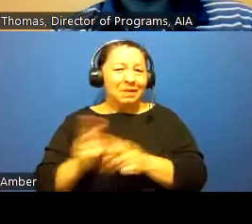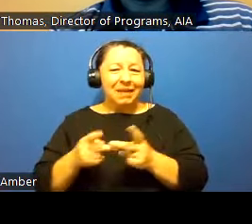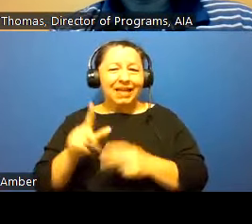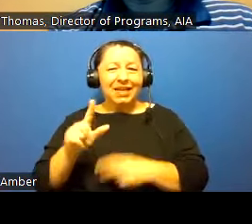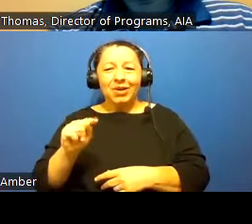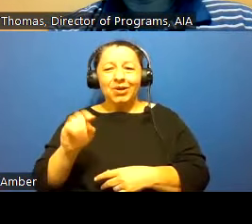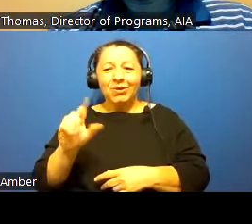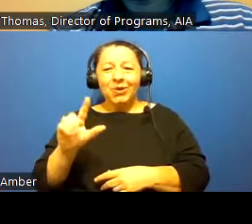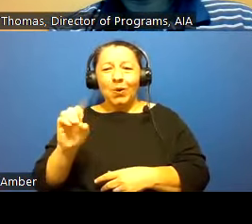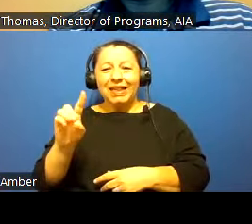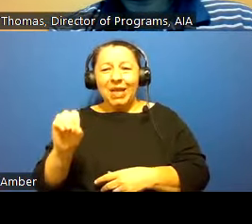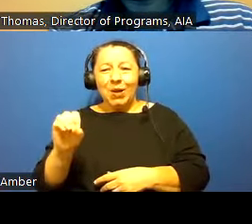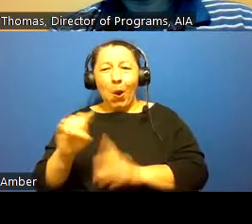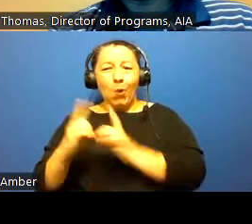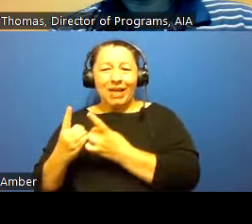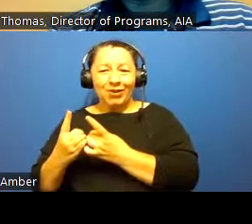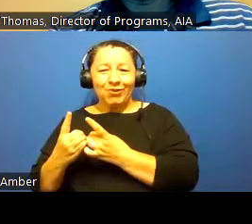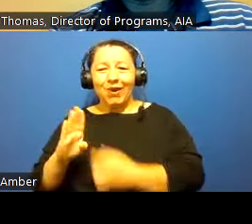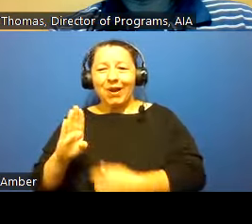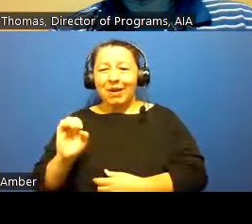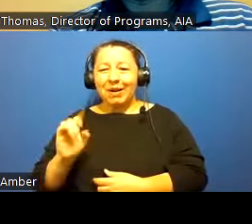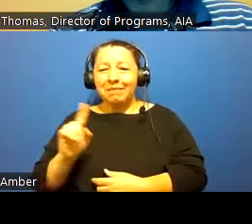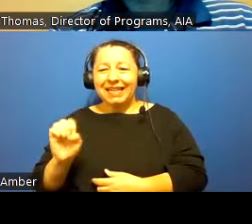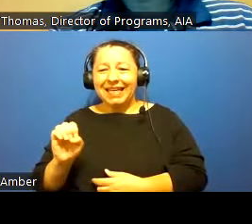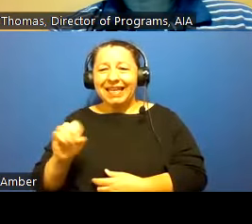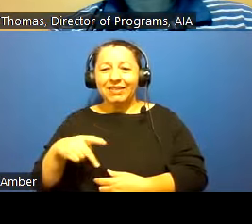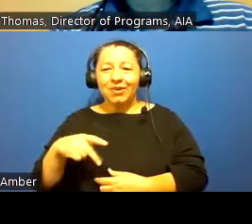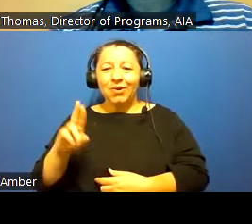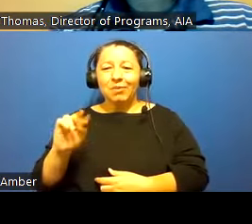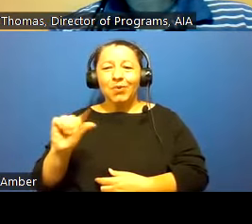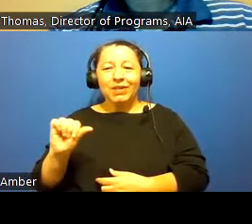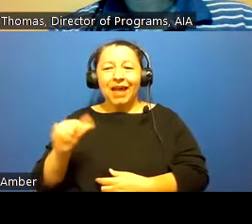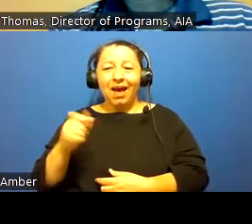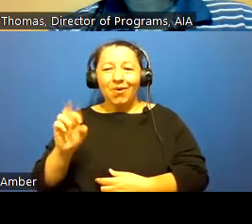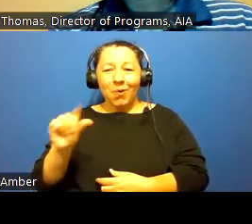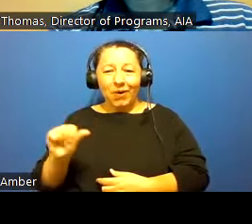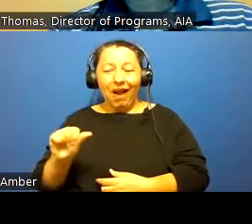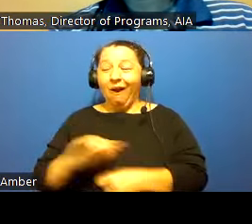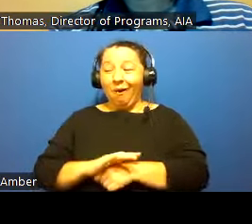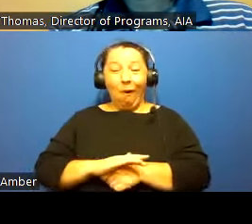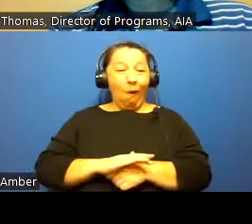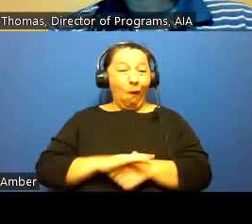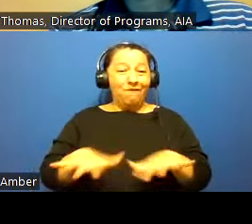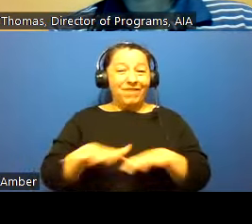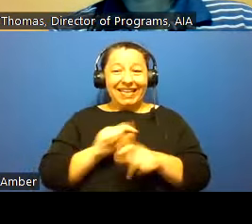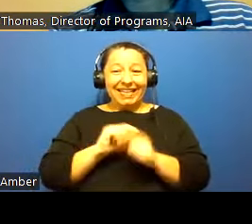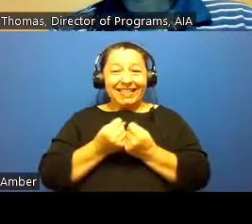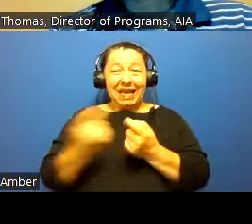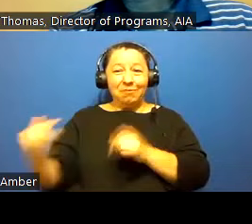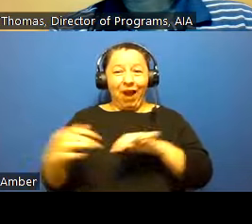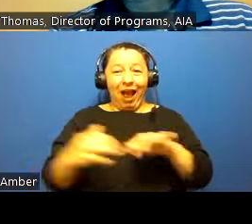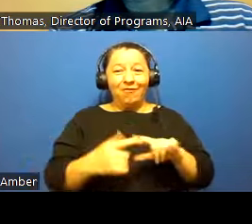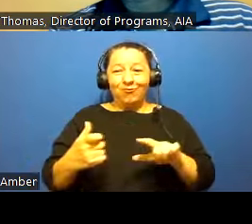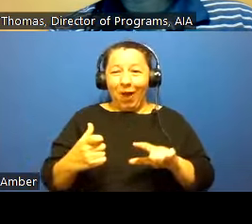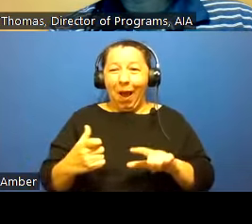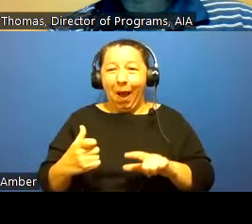District, Belize, Punta Gorda, where our entire field team came from the jungle where we've been for the